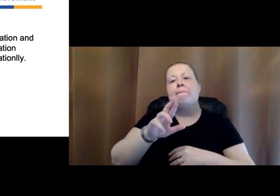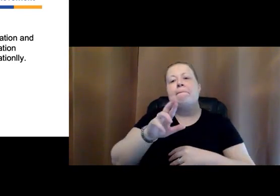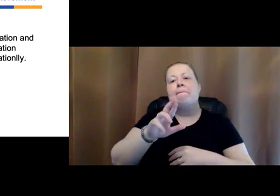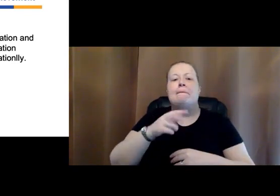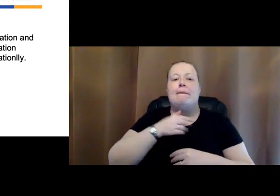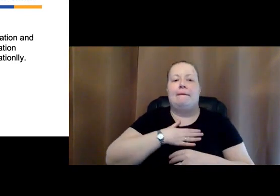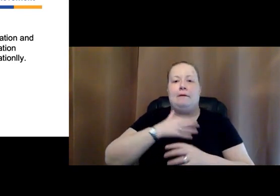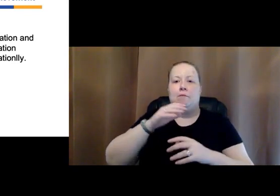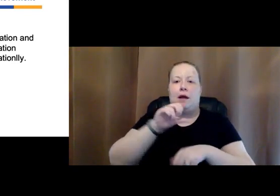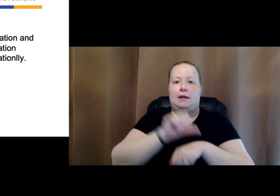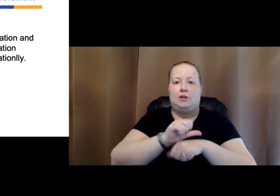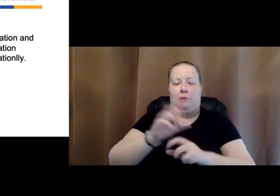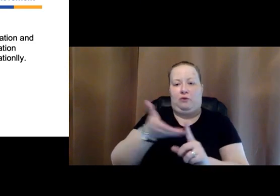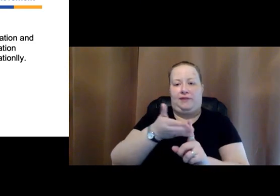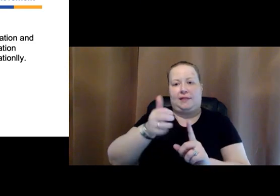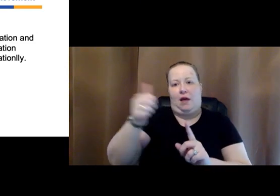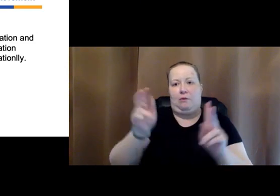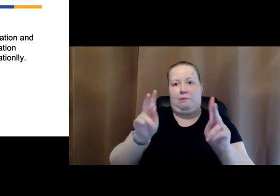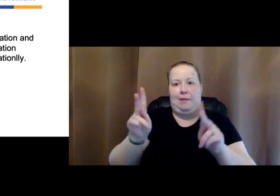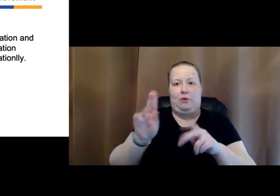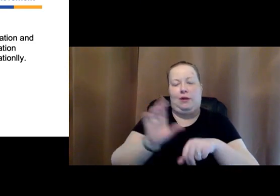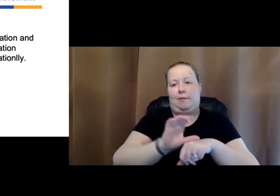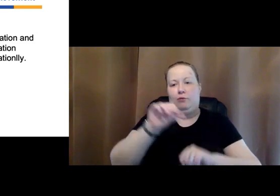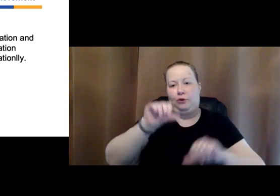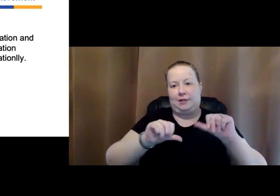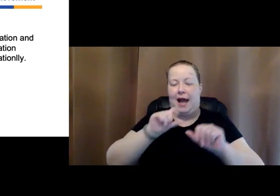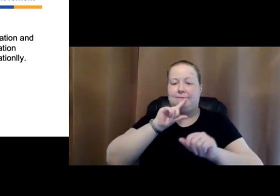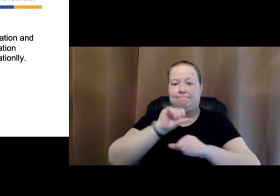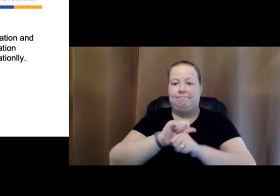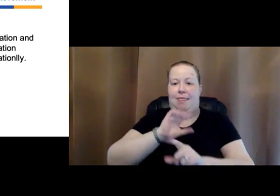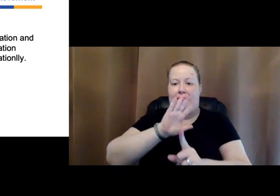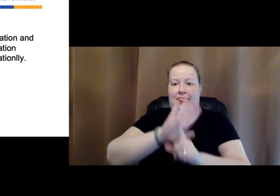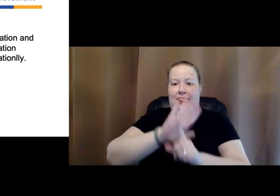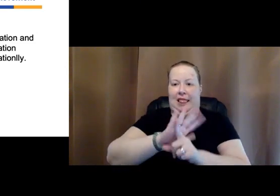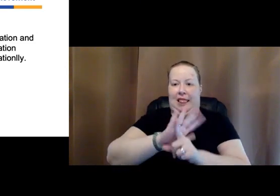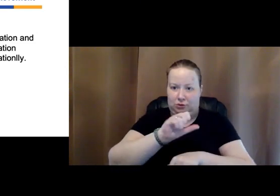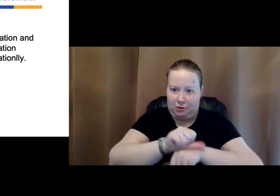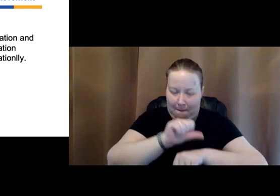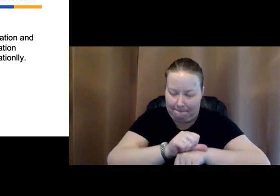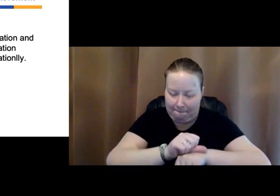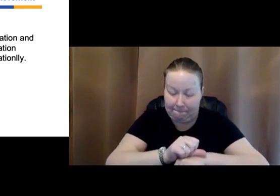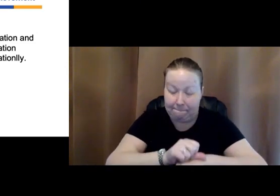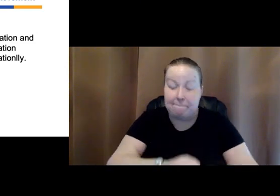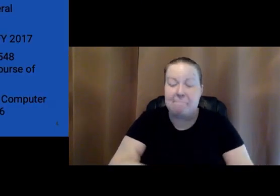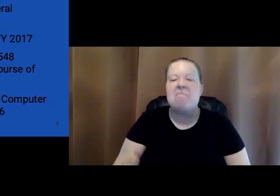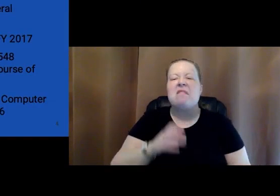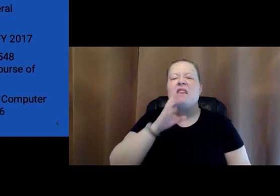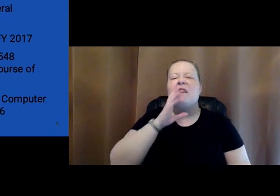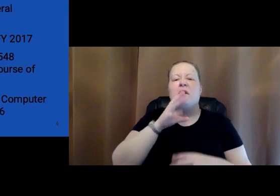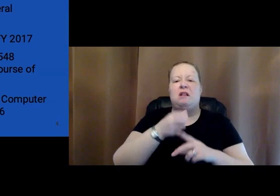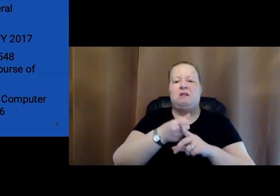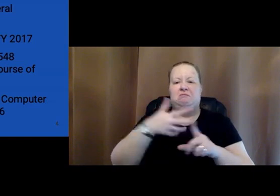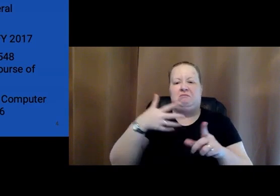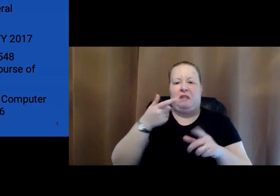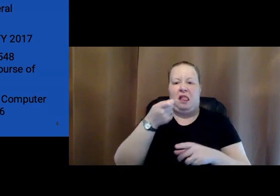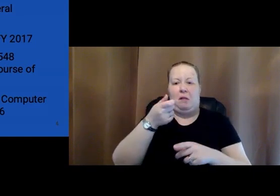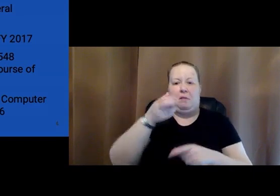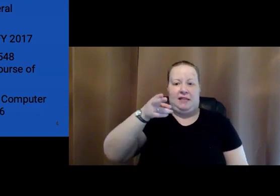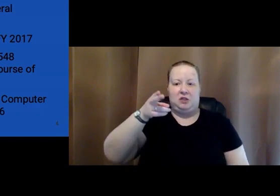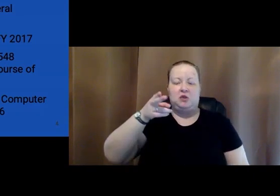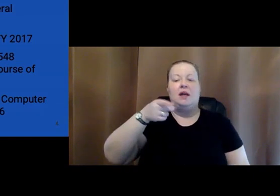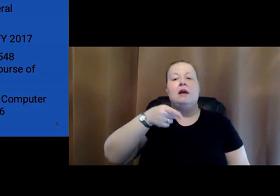is their job, which is a fun thing to do. So a little bit of history. This all started actually many